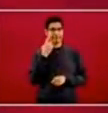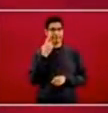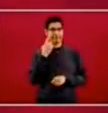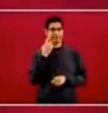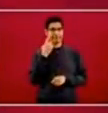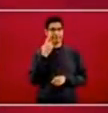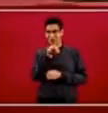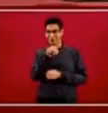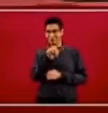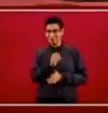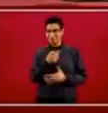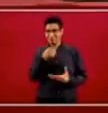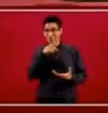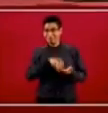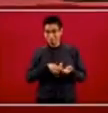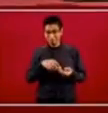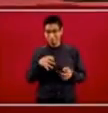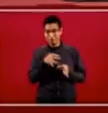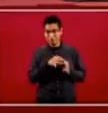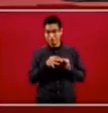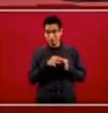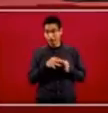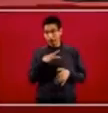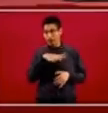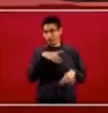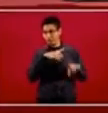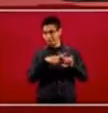But it is important to consider